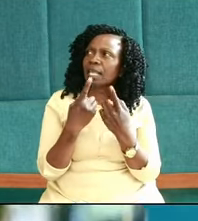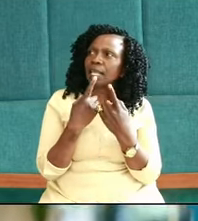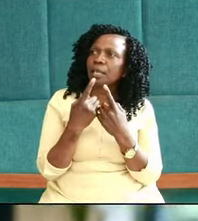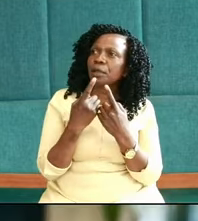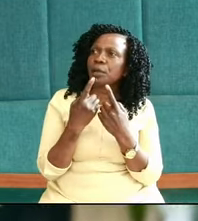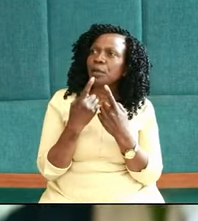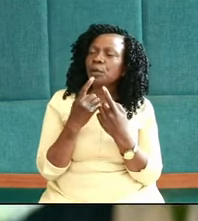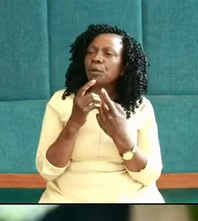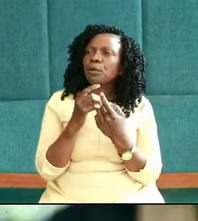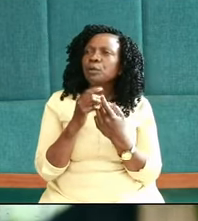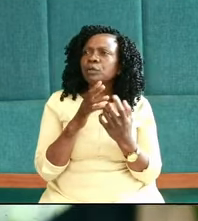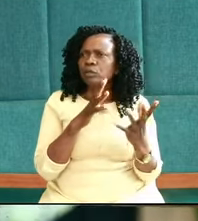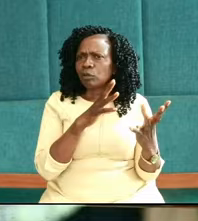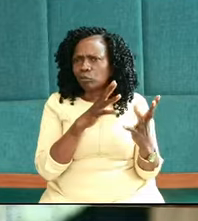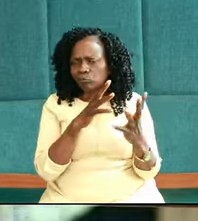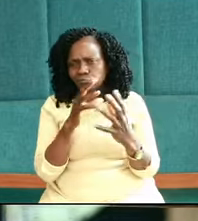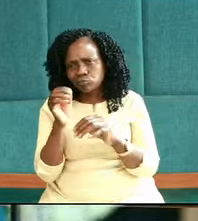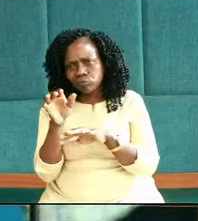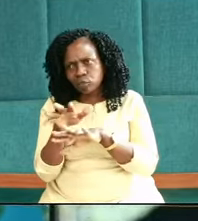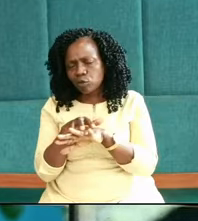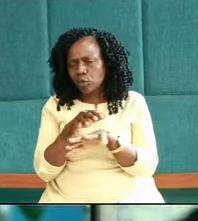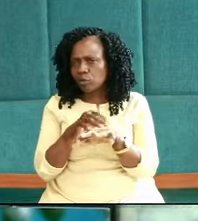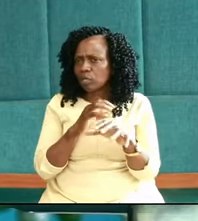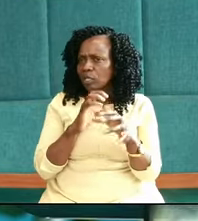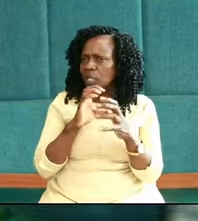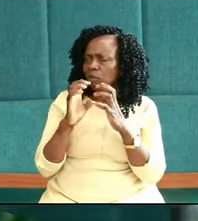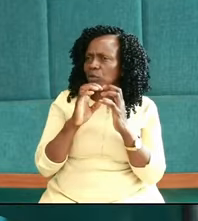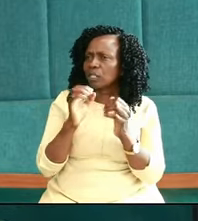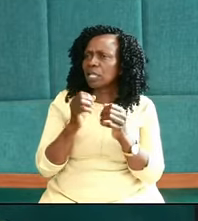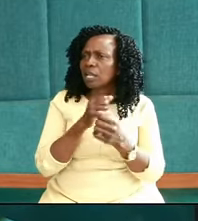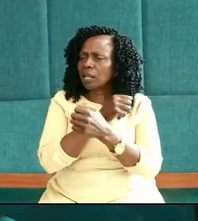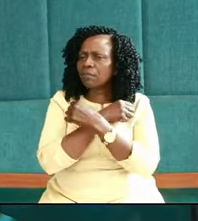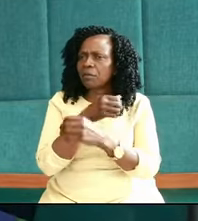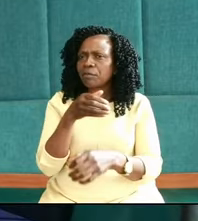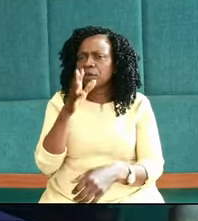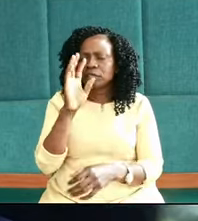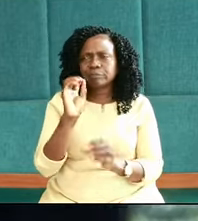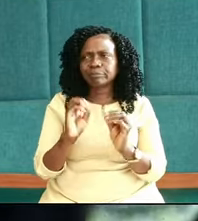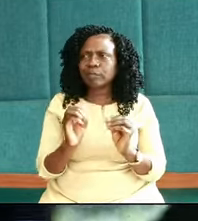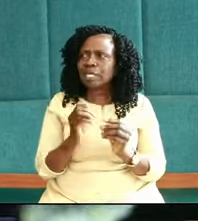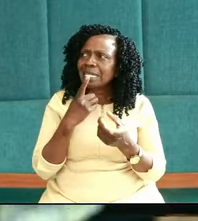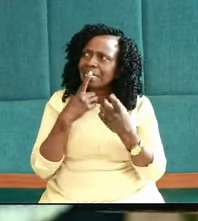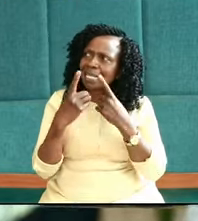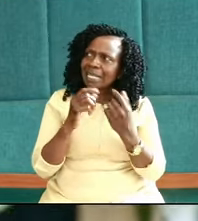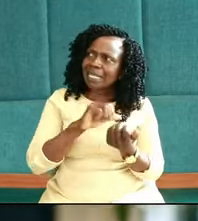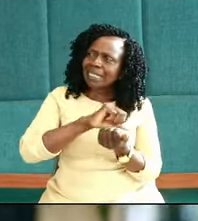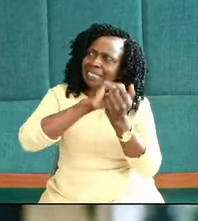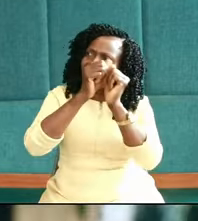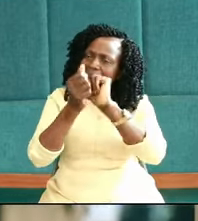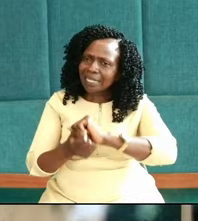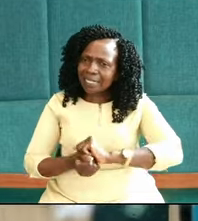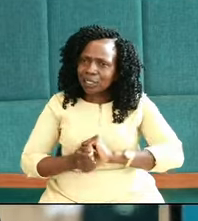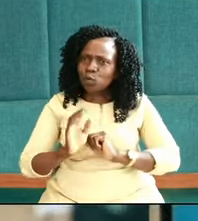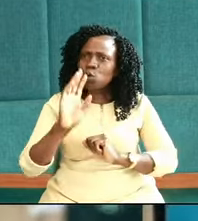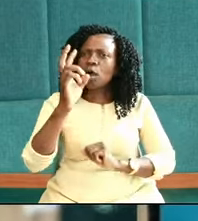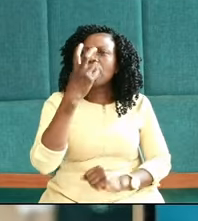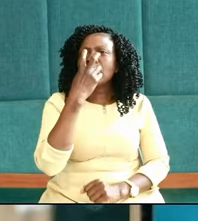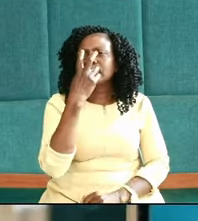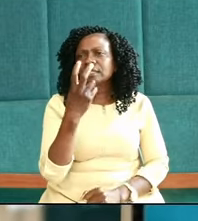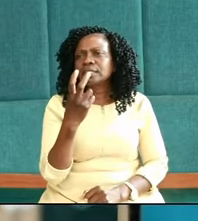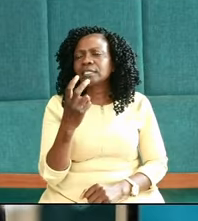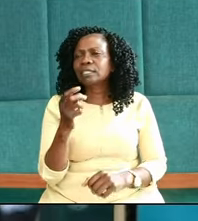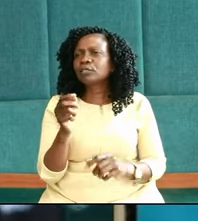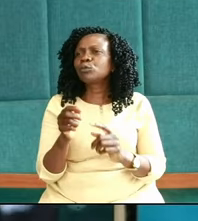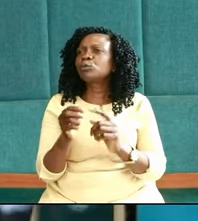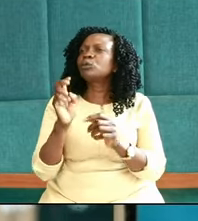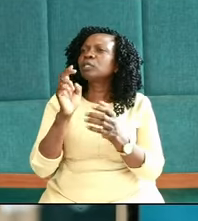do slowly. We don't hurry with the word of God. It is saying, turn your eyes upon